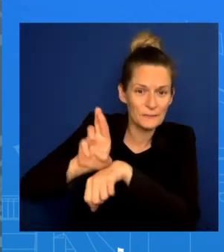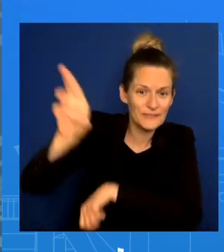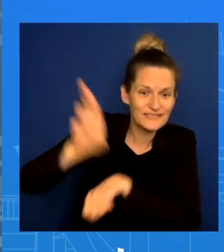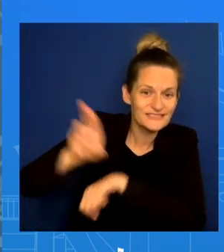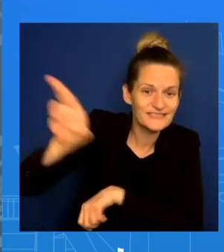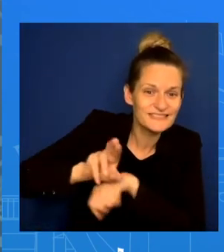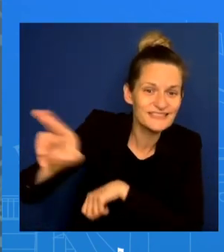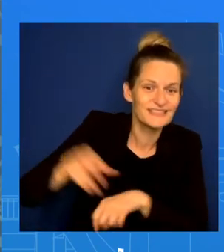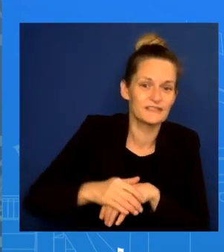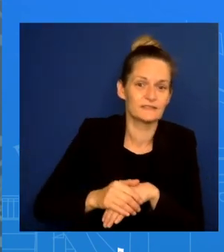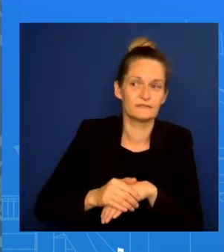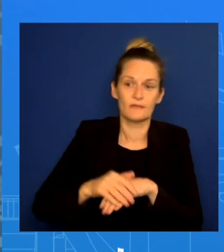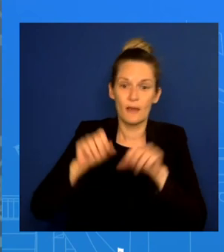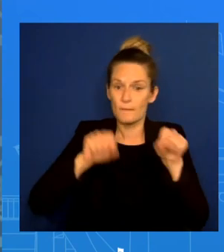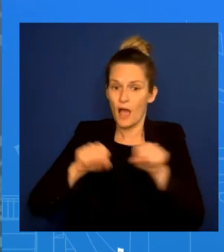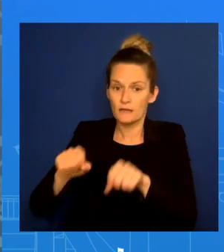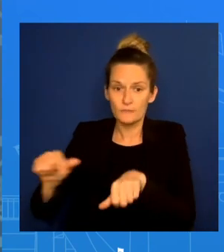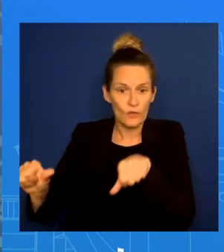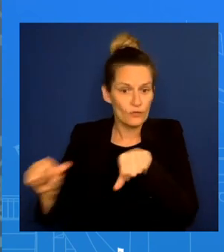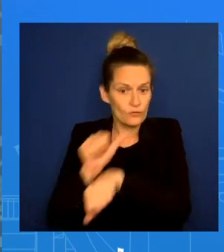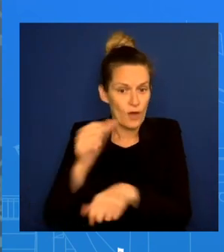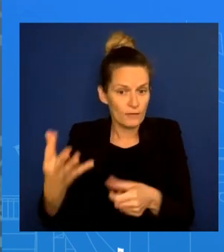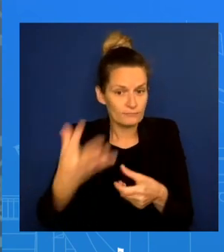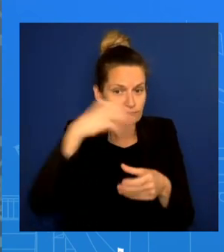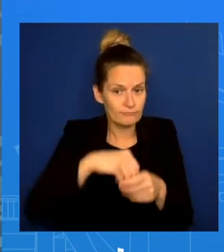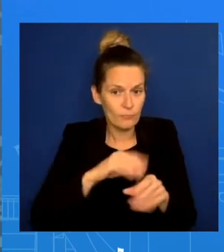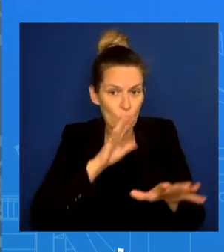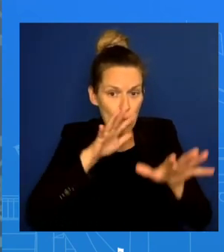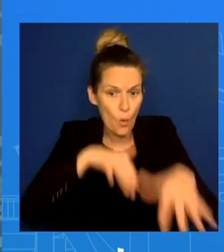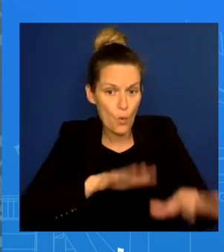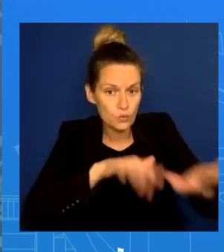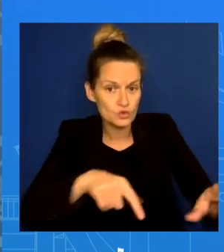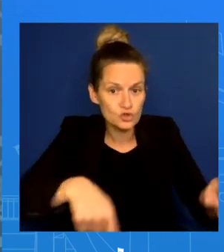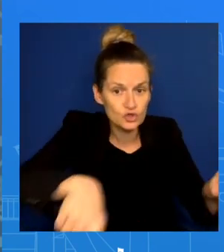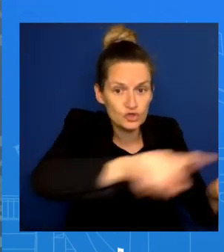and so we still have a concomitant responsibility to be ready for that, and we will.